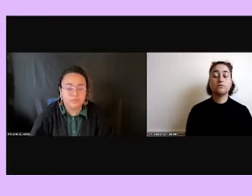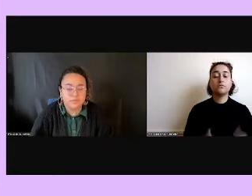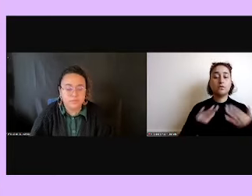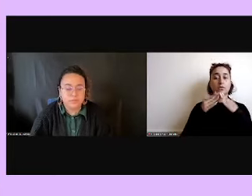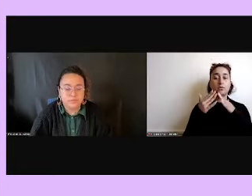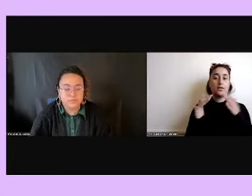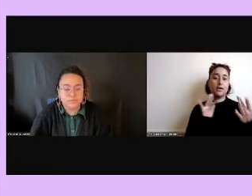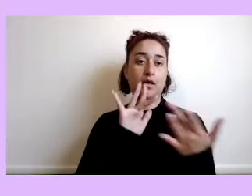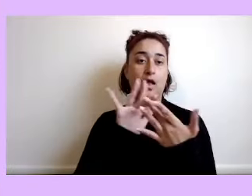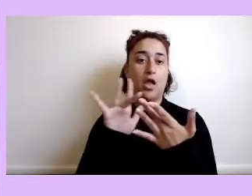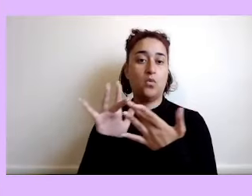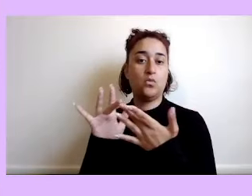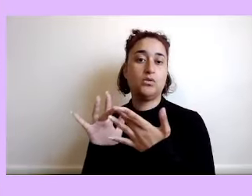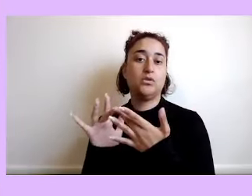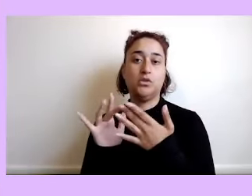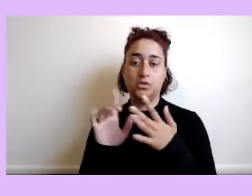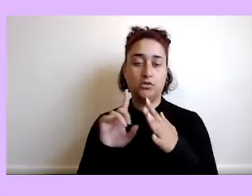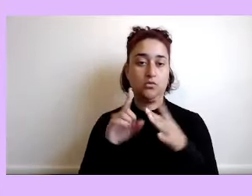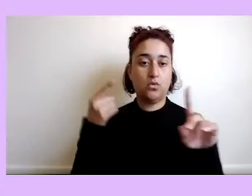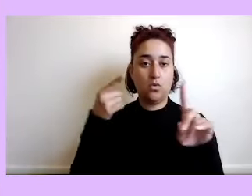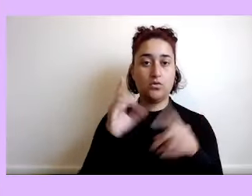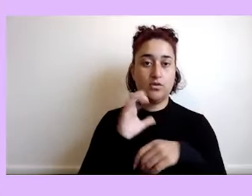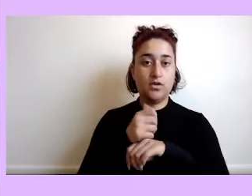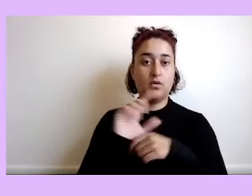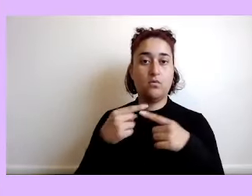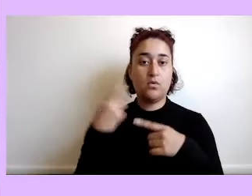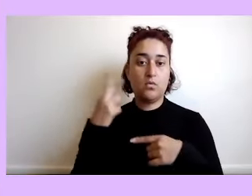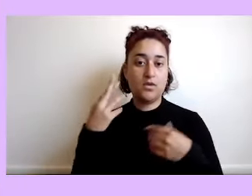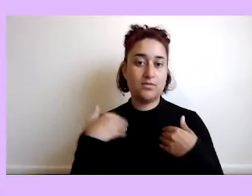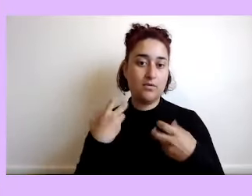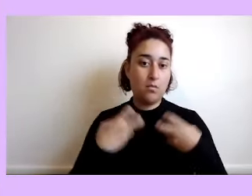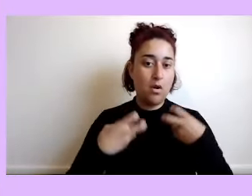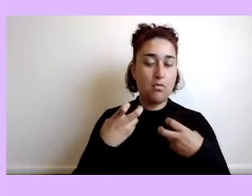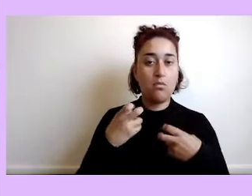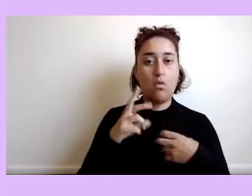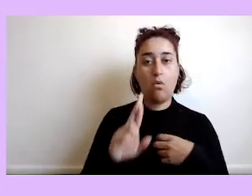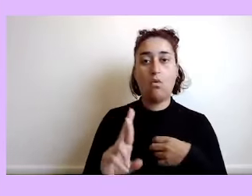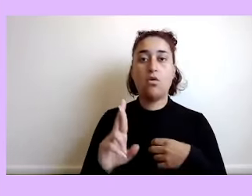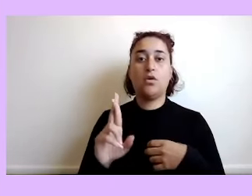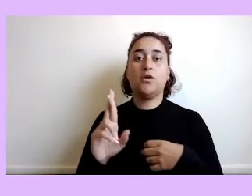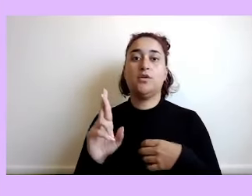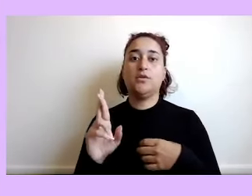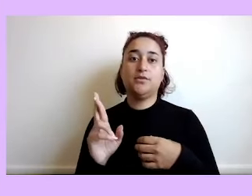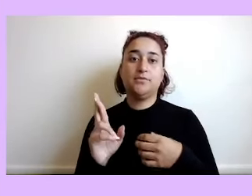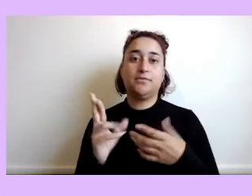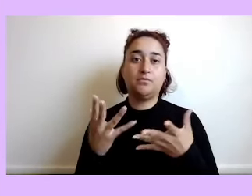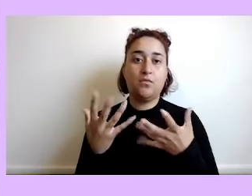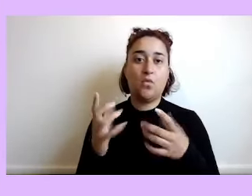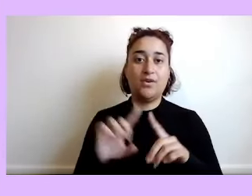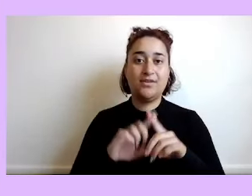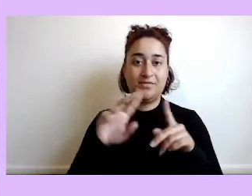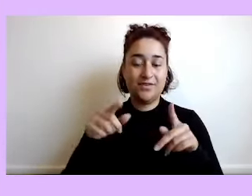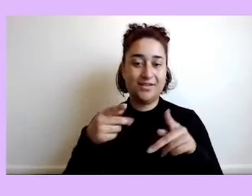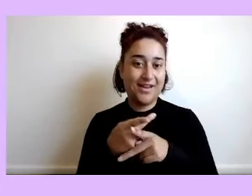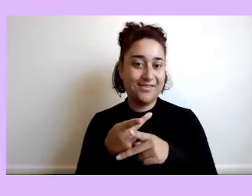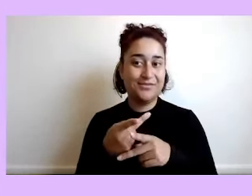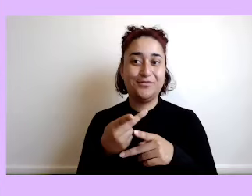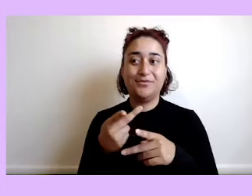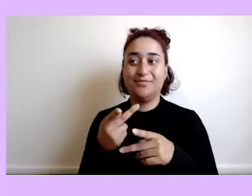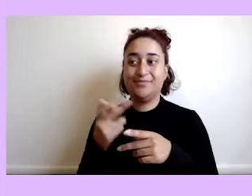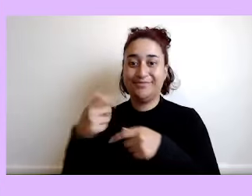are created when either we realize there's a problem or as seen as a means to a different kind of end. Whereas